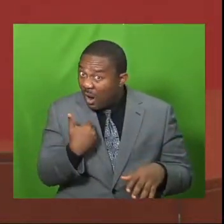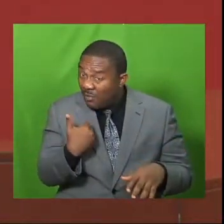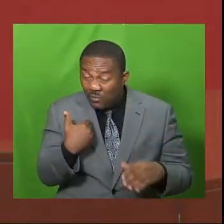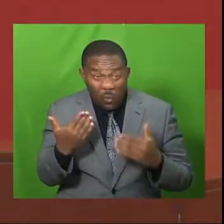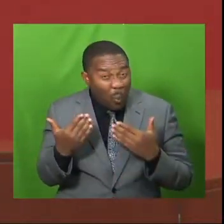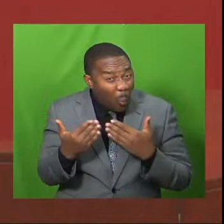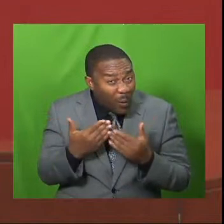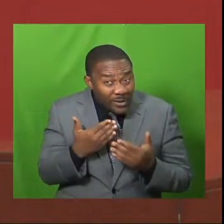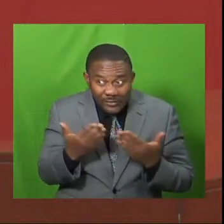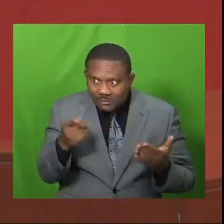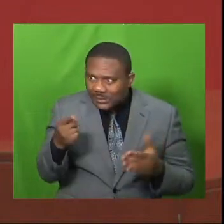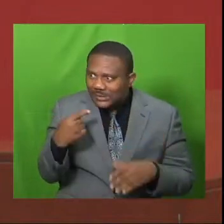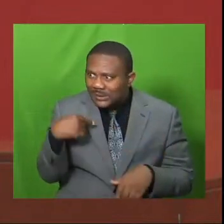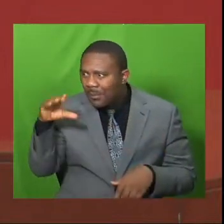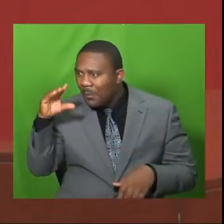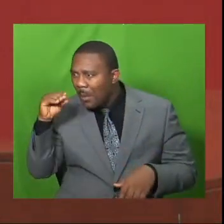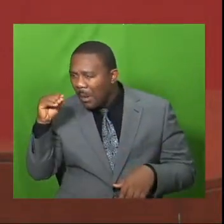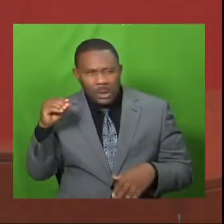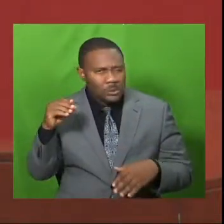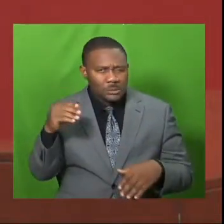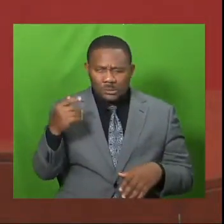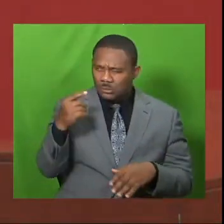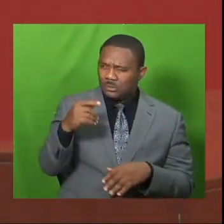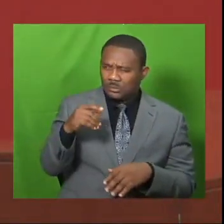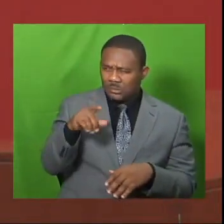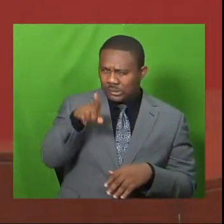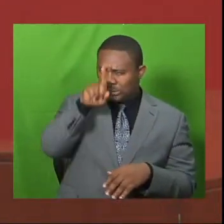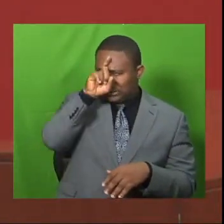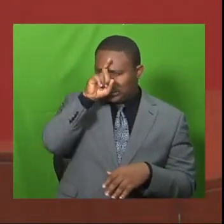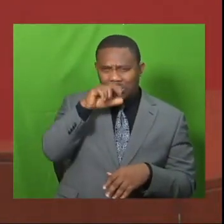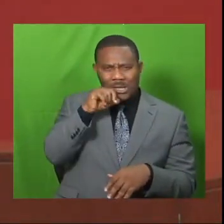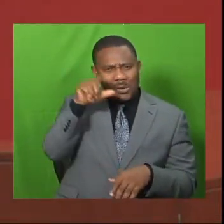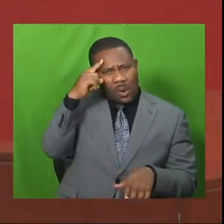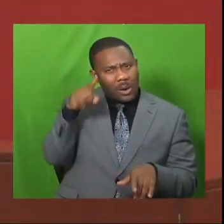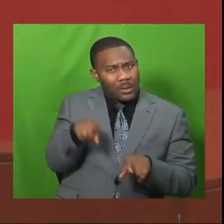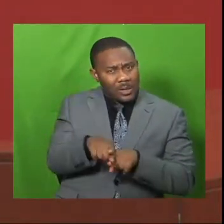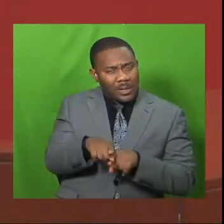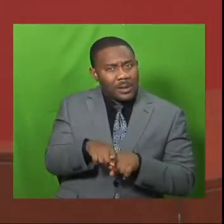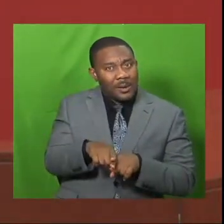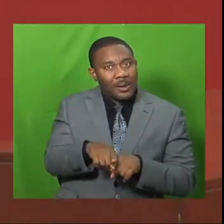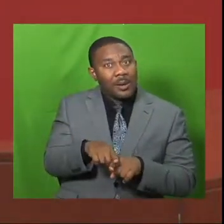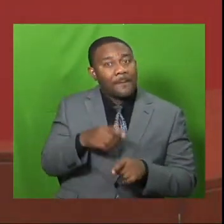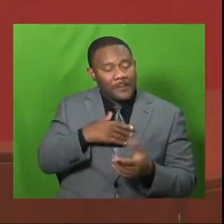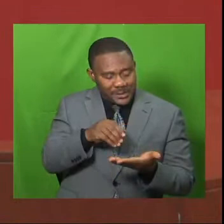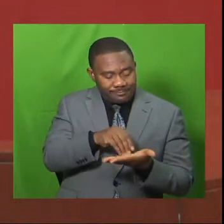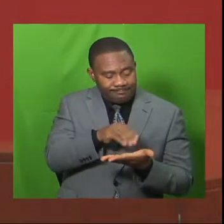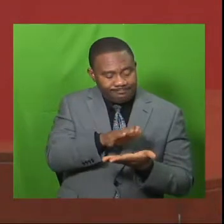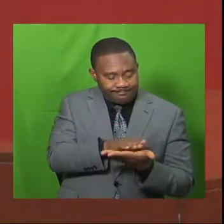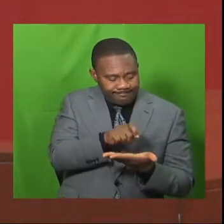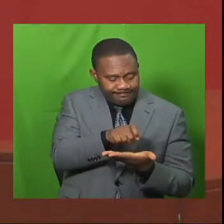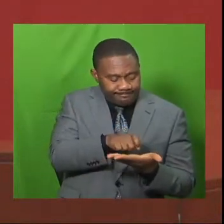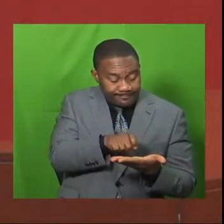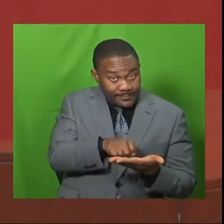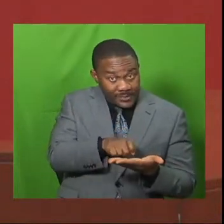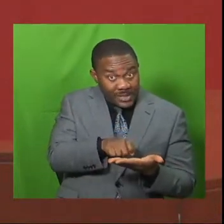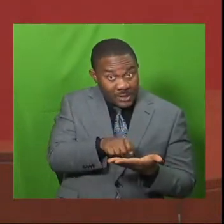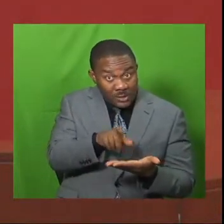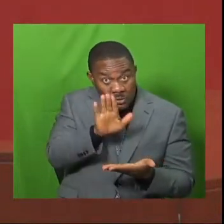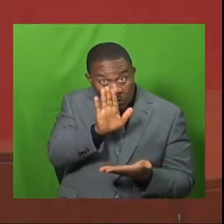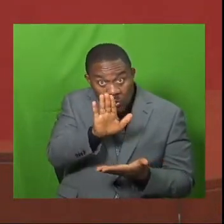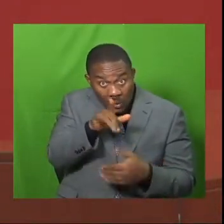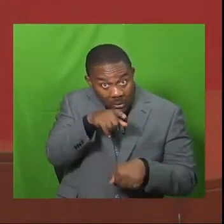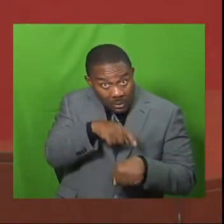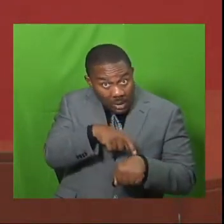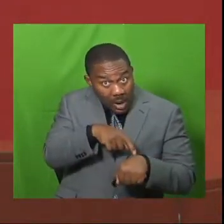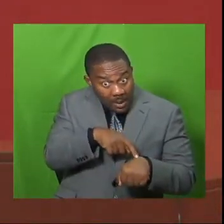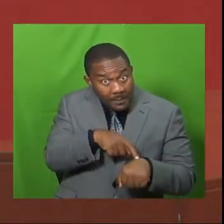against someone who is speaking and you don't share with him, please note it, so that once you take your time,